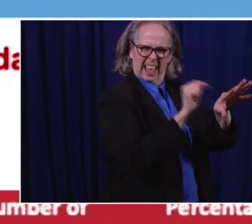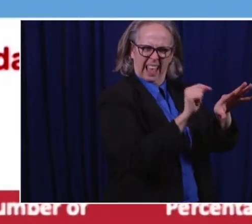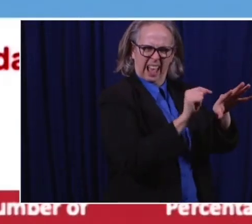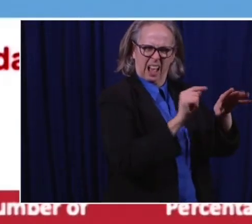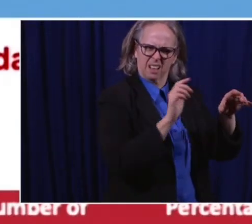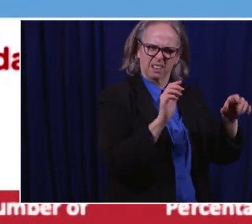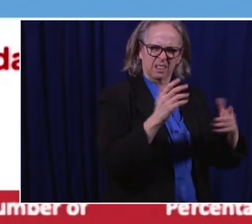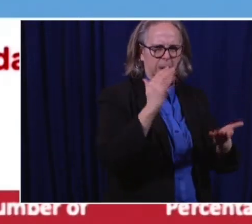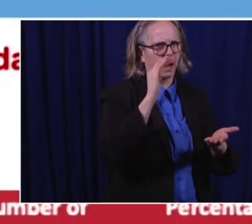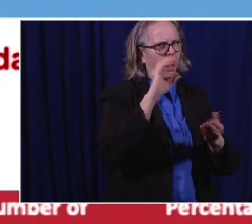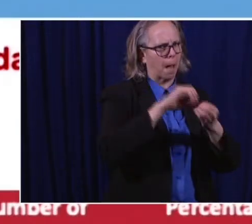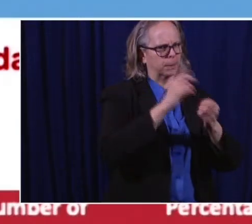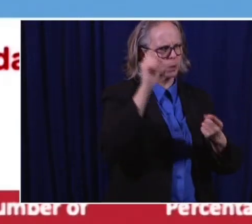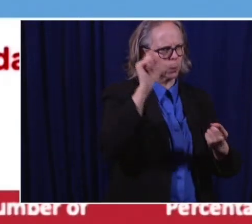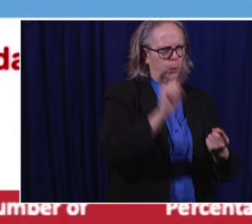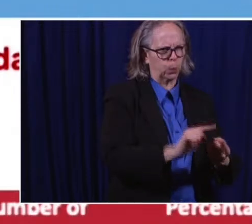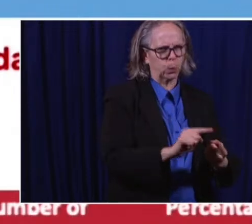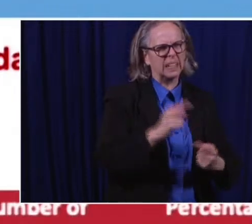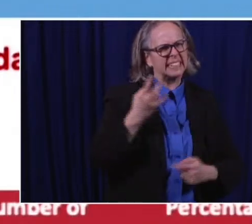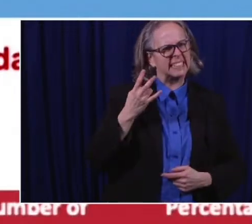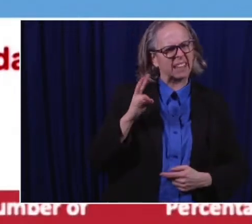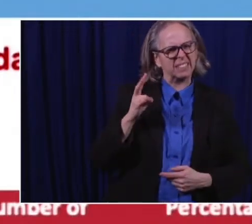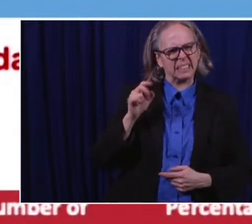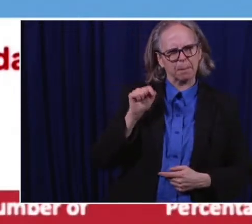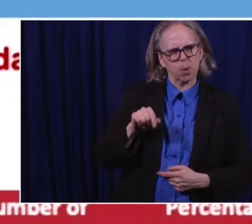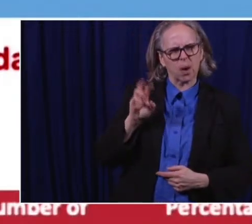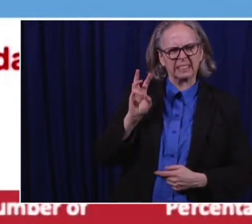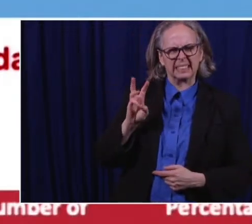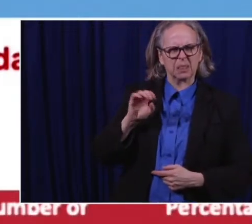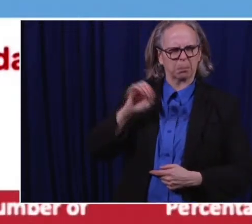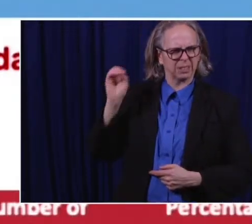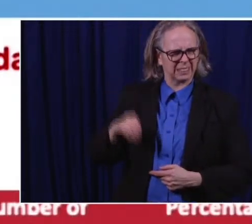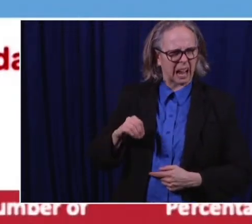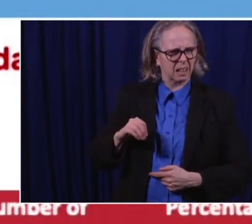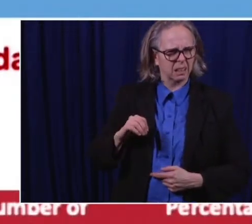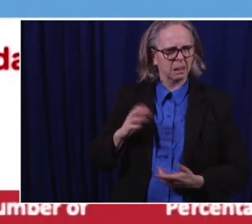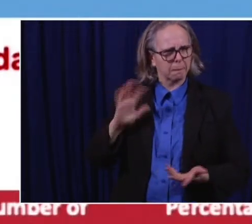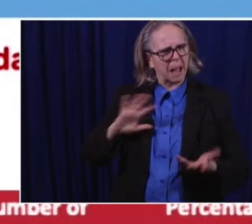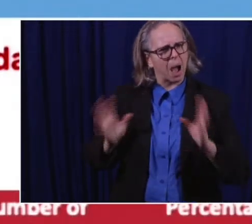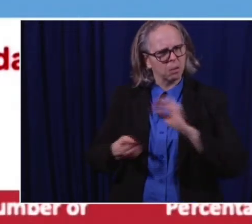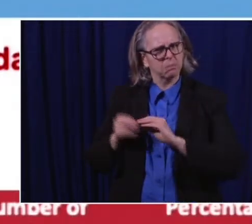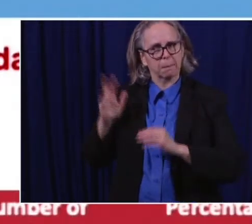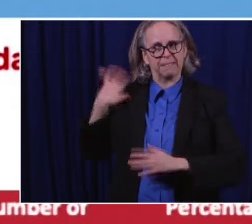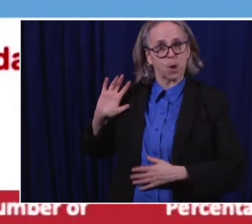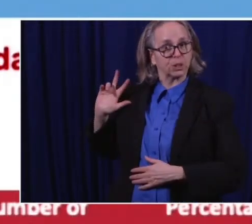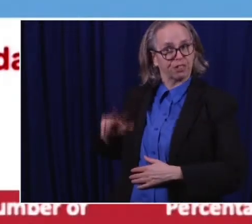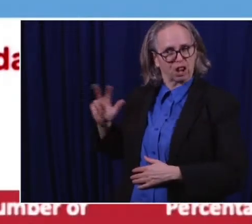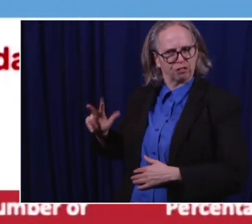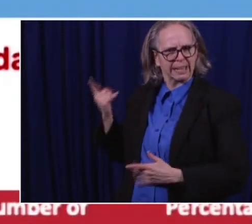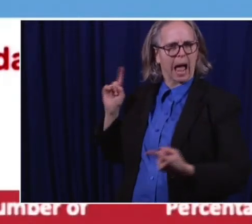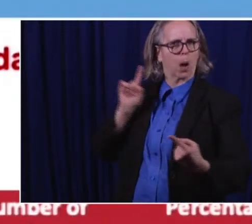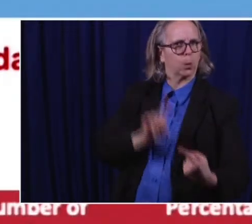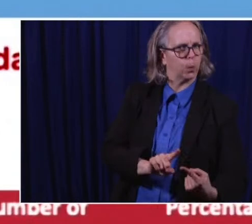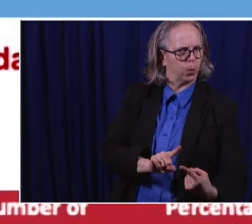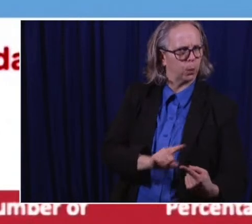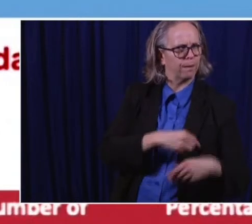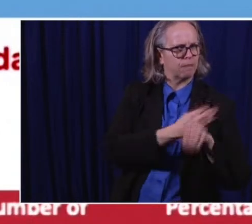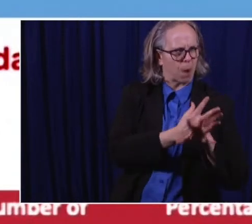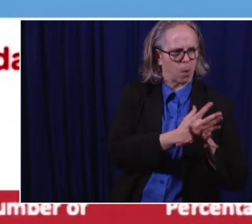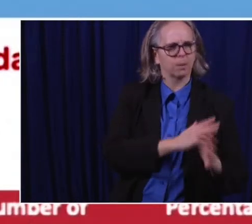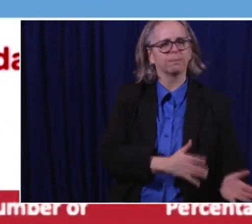to 17.6%. So it was about 33%. And then partial